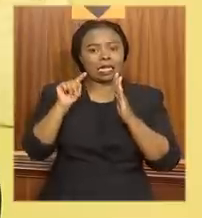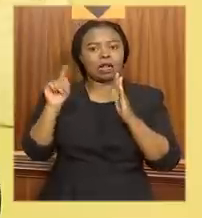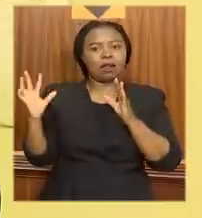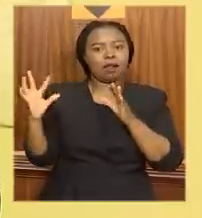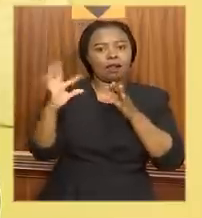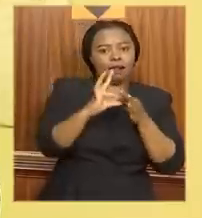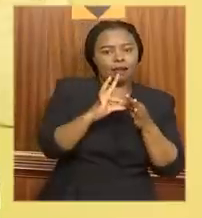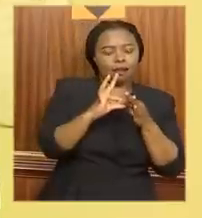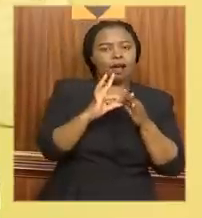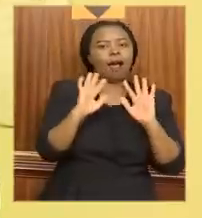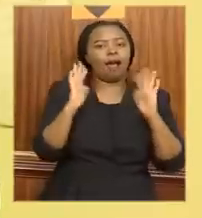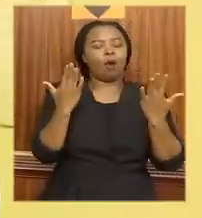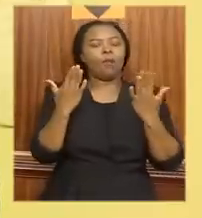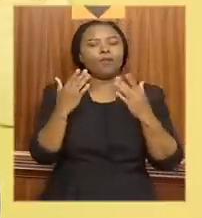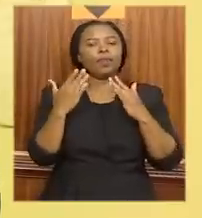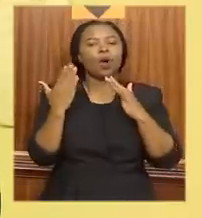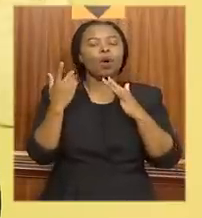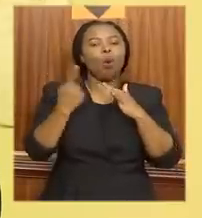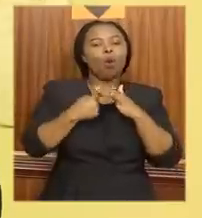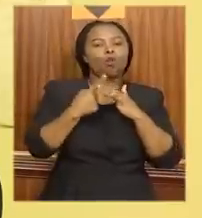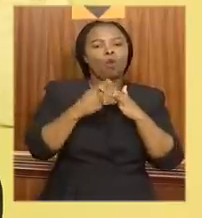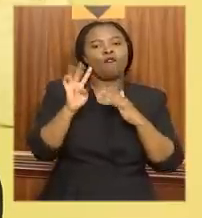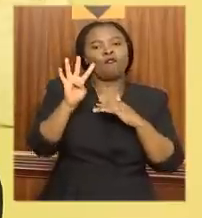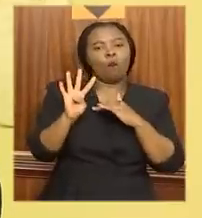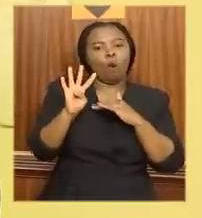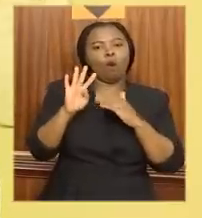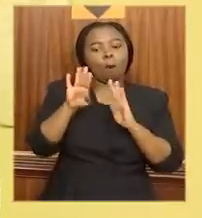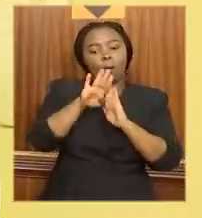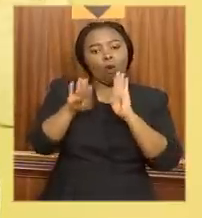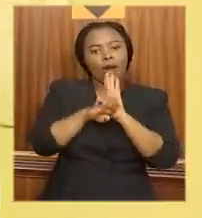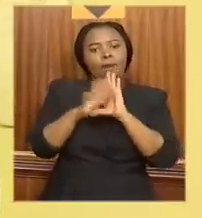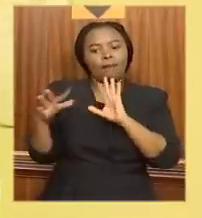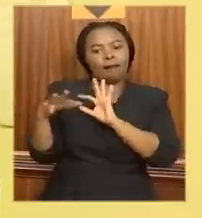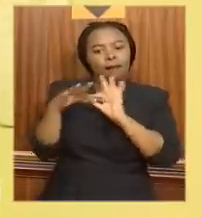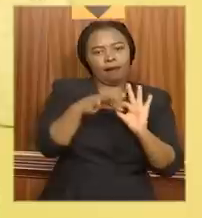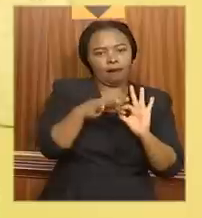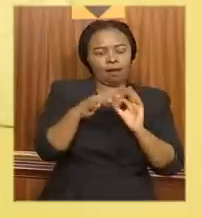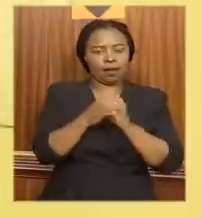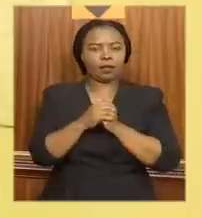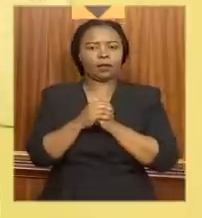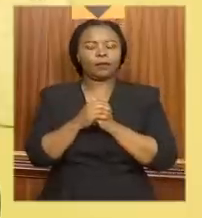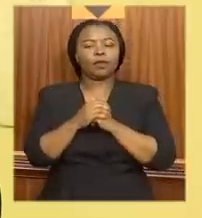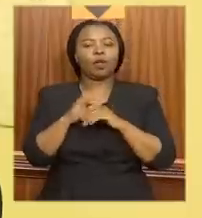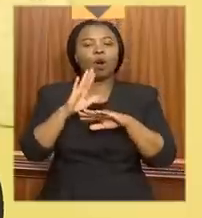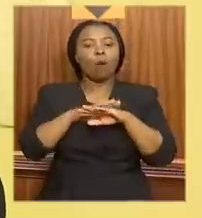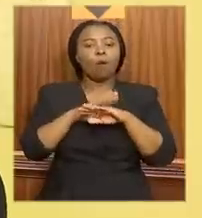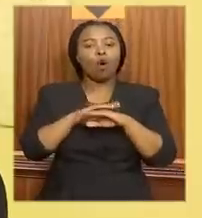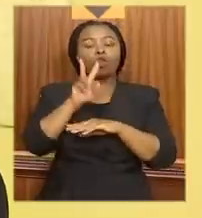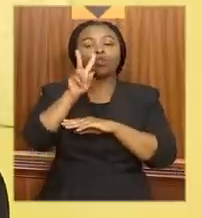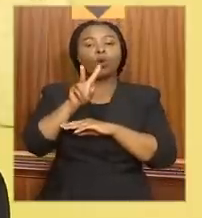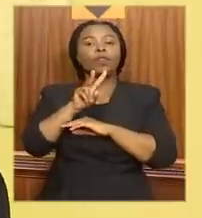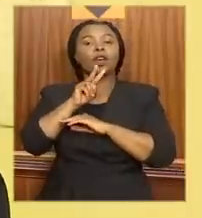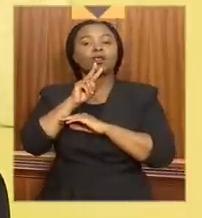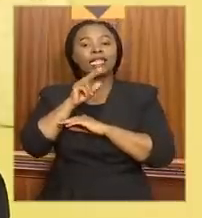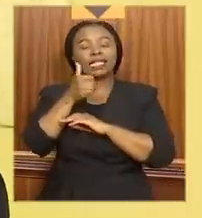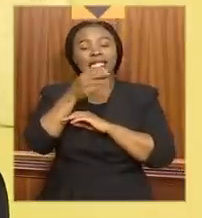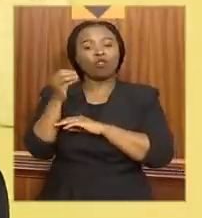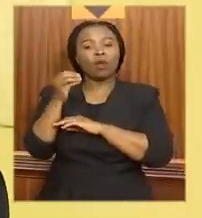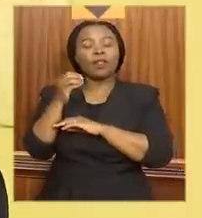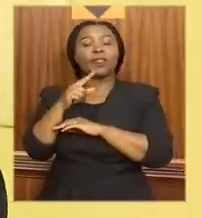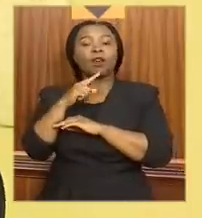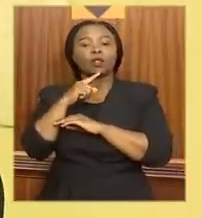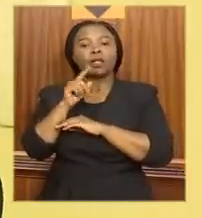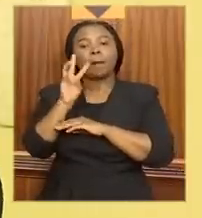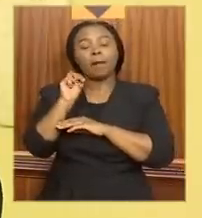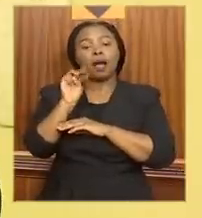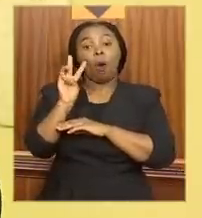through bid window 4 of the program. A further 2,600 megawatts of capacity